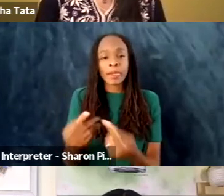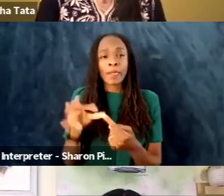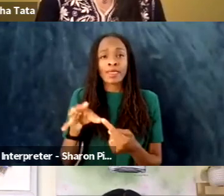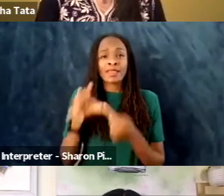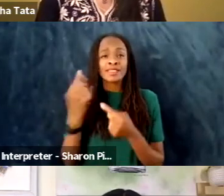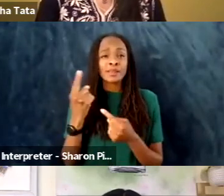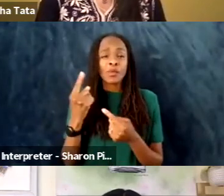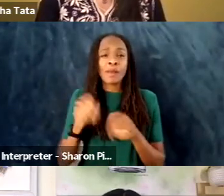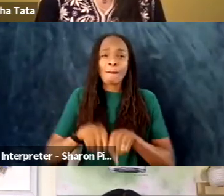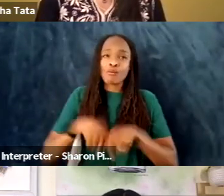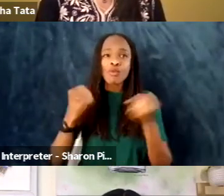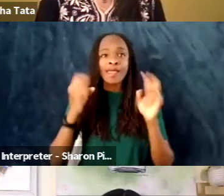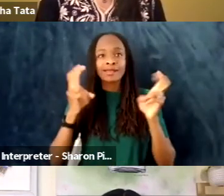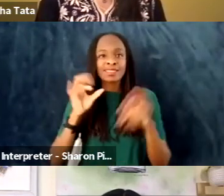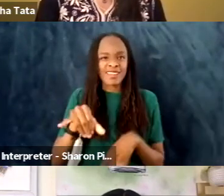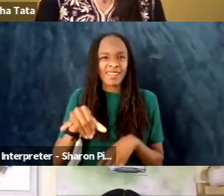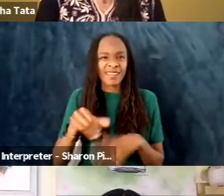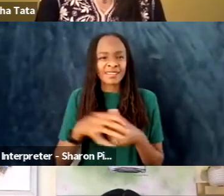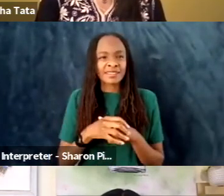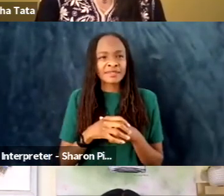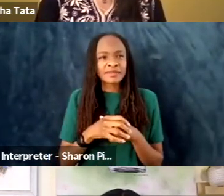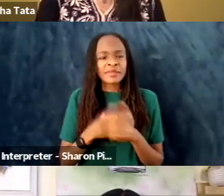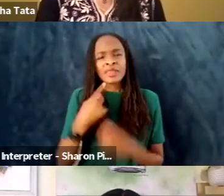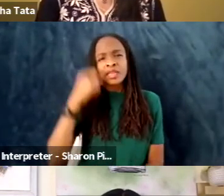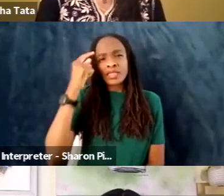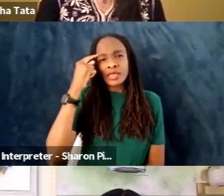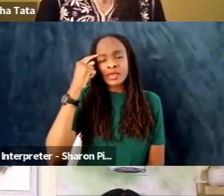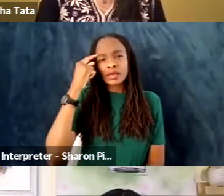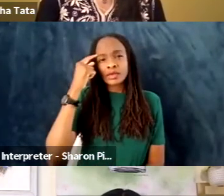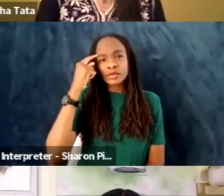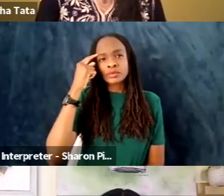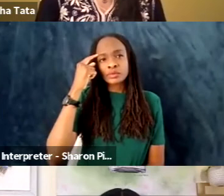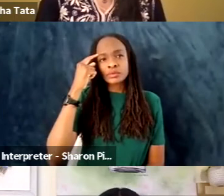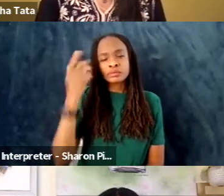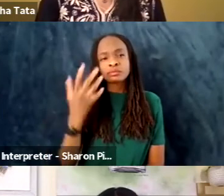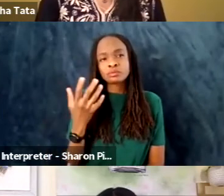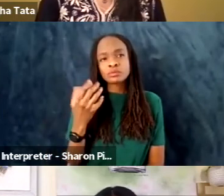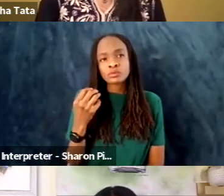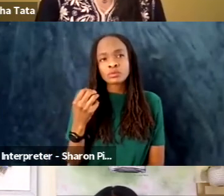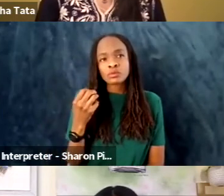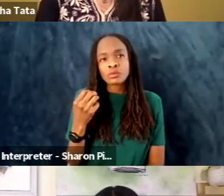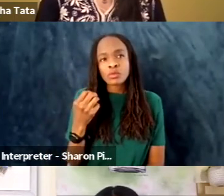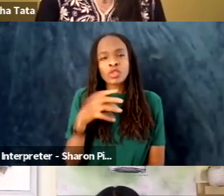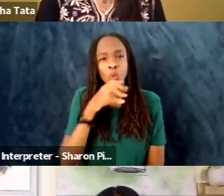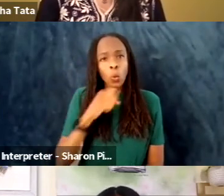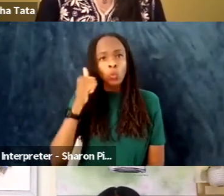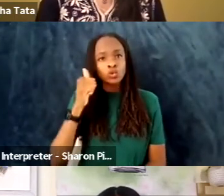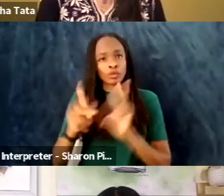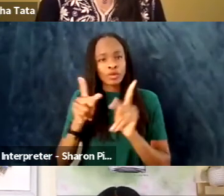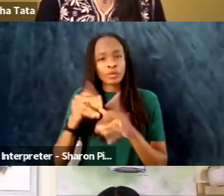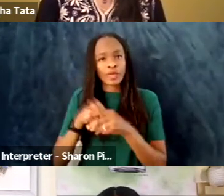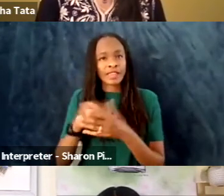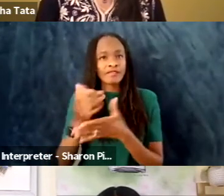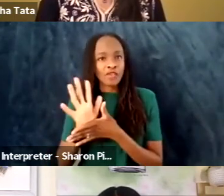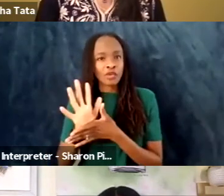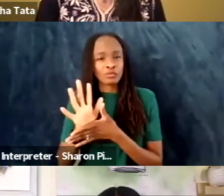the scenario, and I think the coming of all the OTT platforms is bringing about